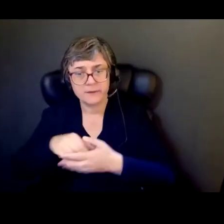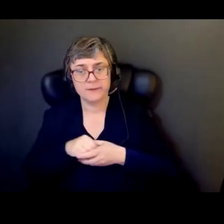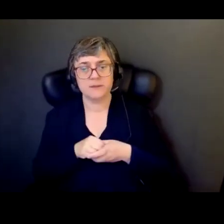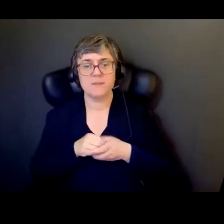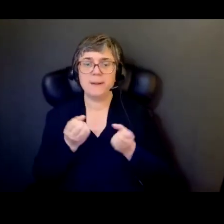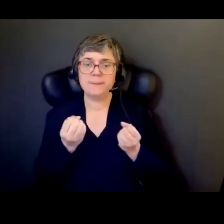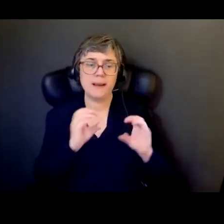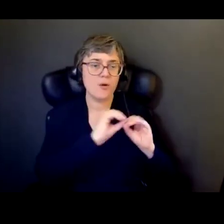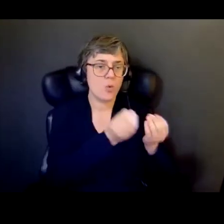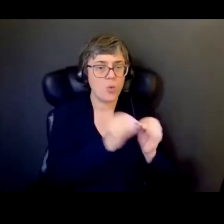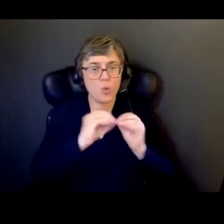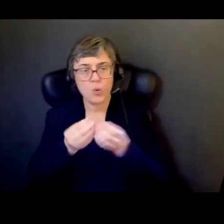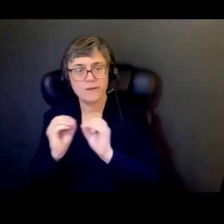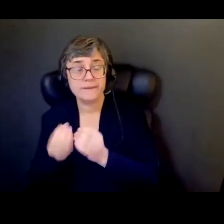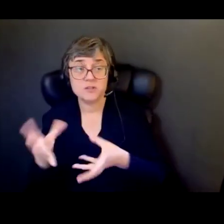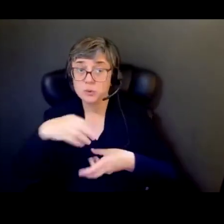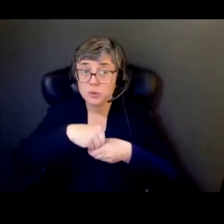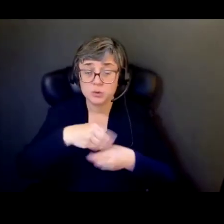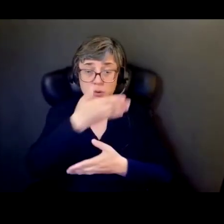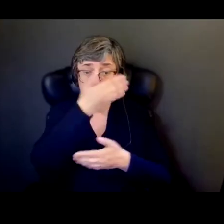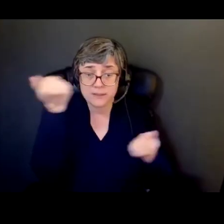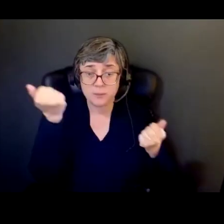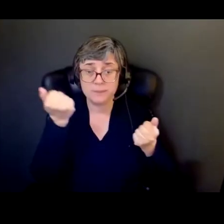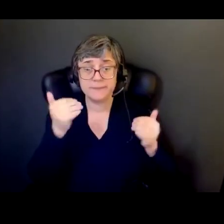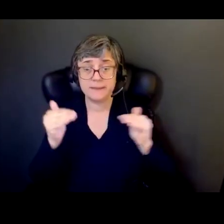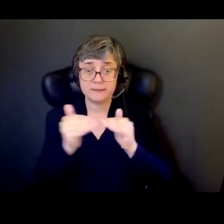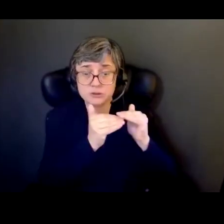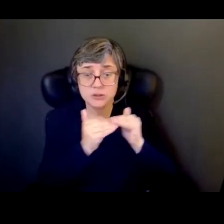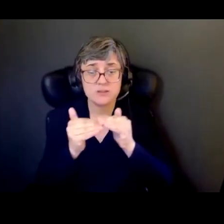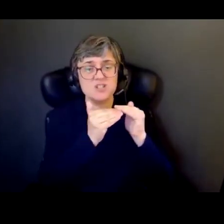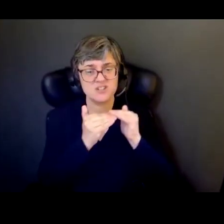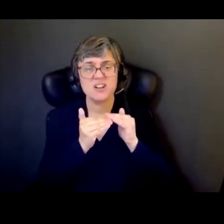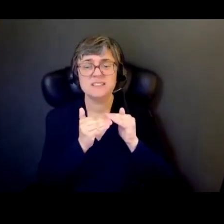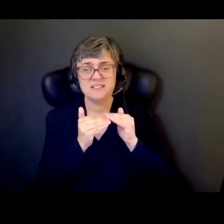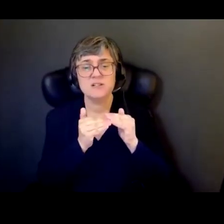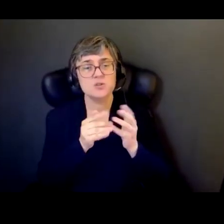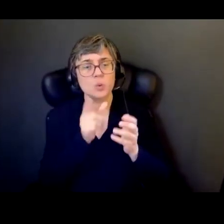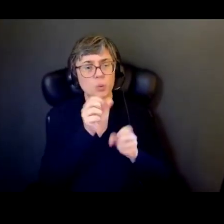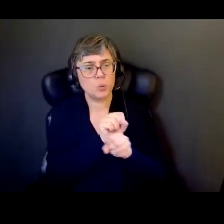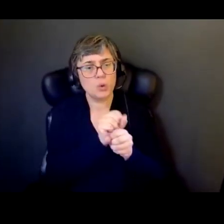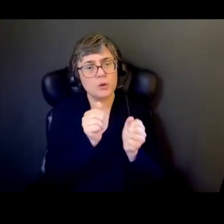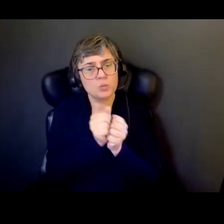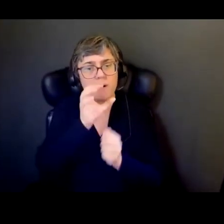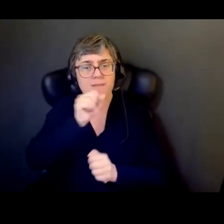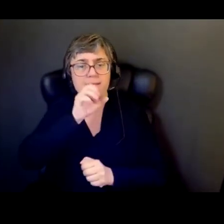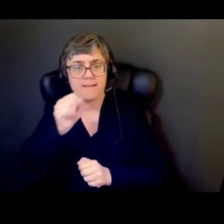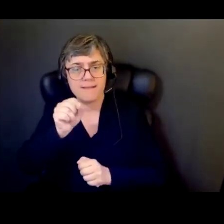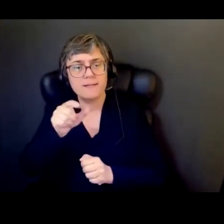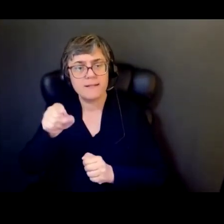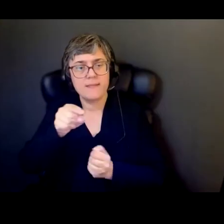concern about the narrow scope of the offense, given that it excludes coercive